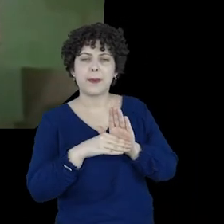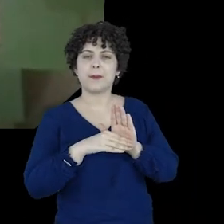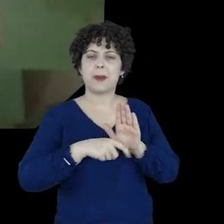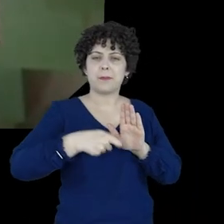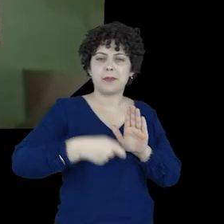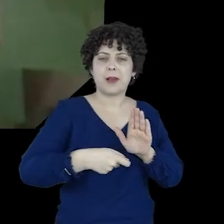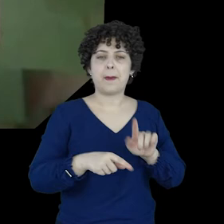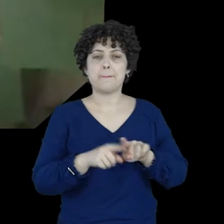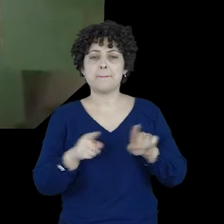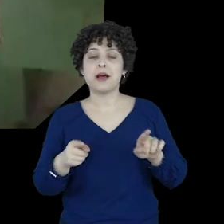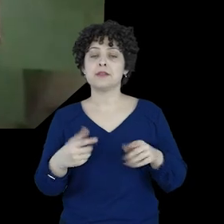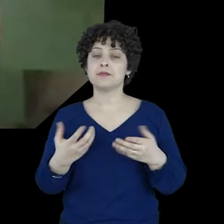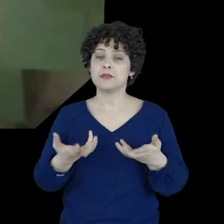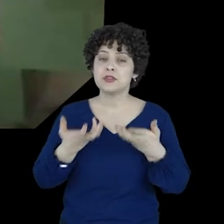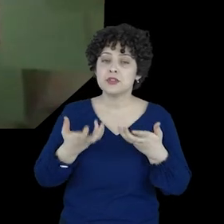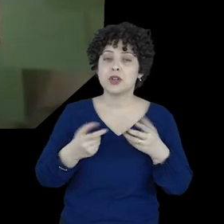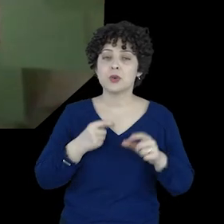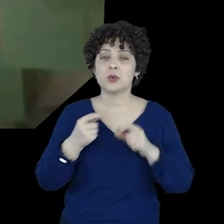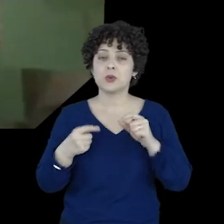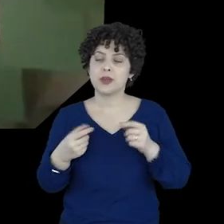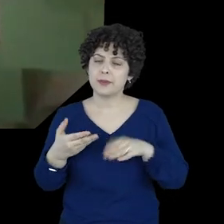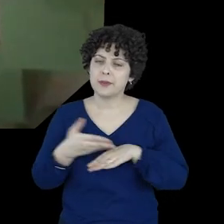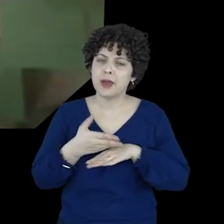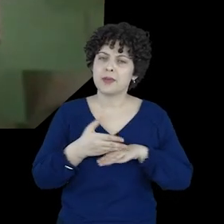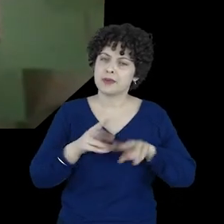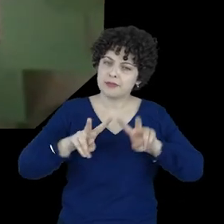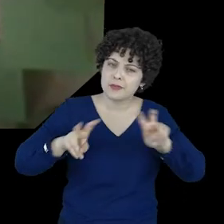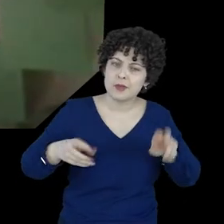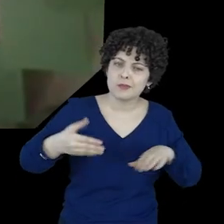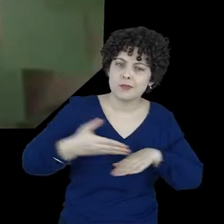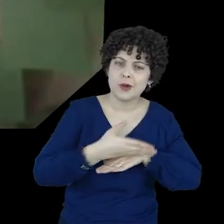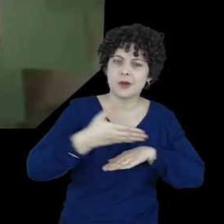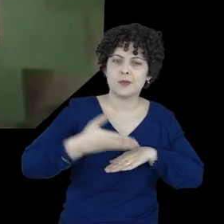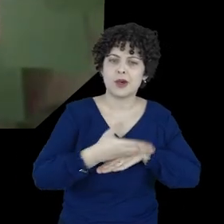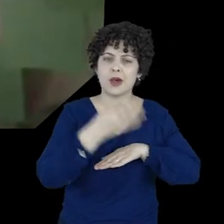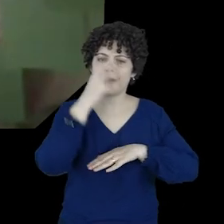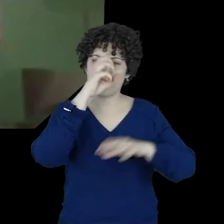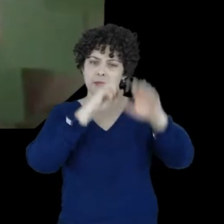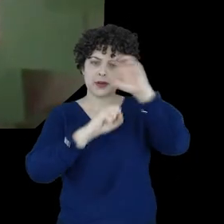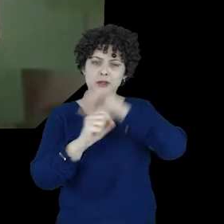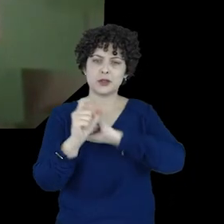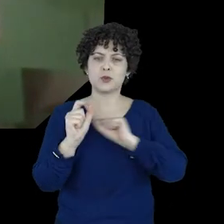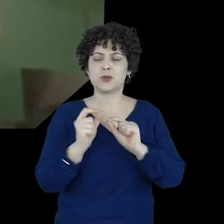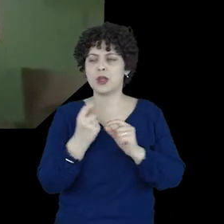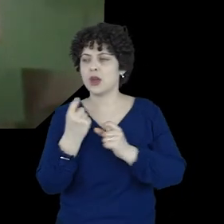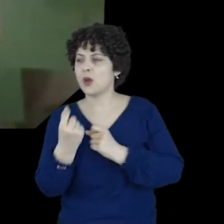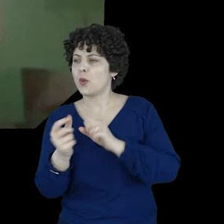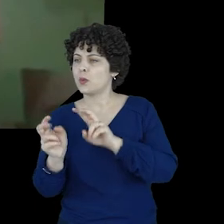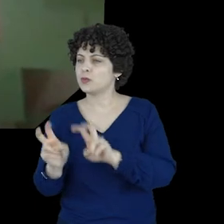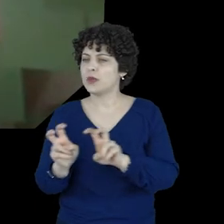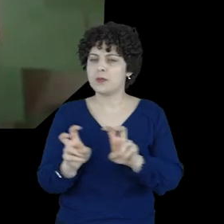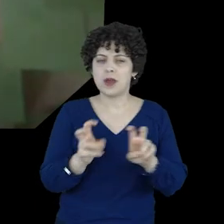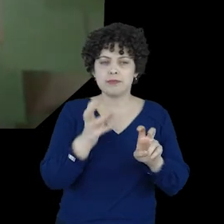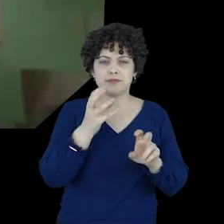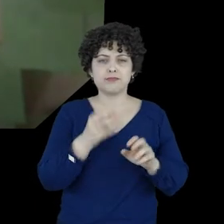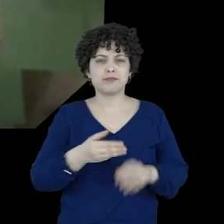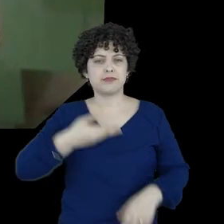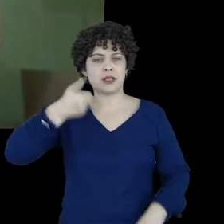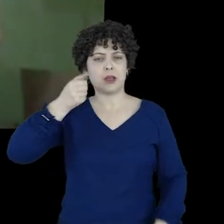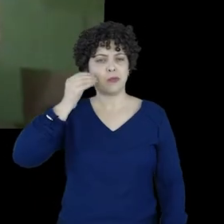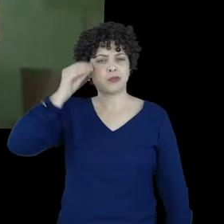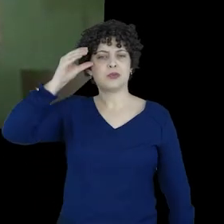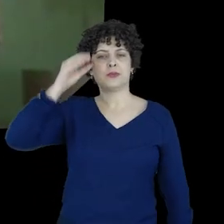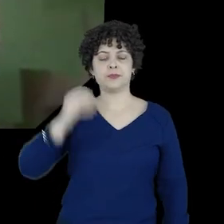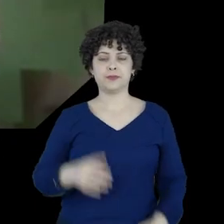in place. So we would want to be engaging along these lines in order to learn one thing or another.